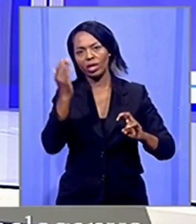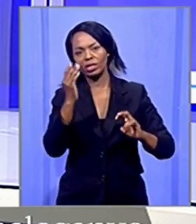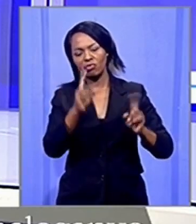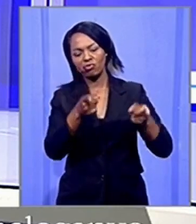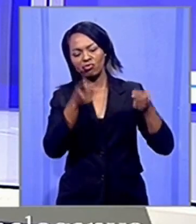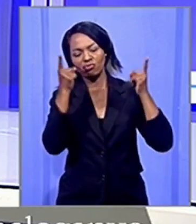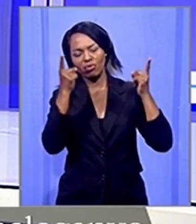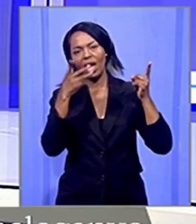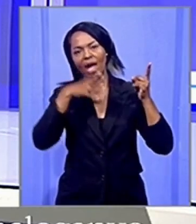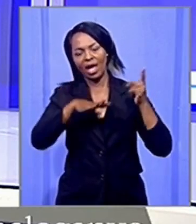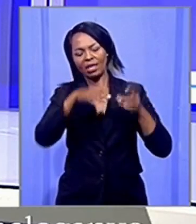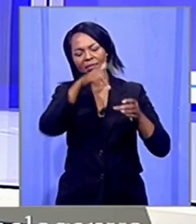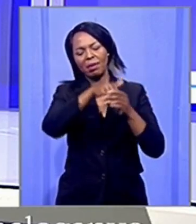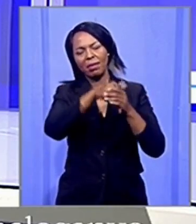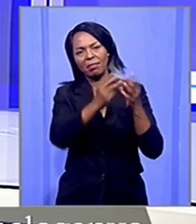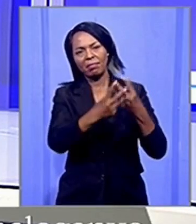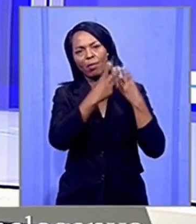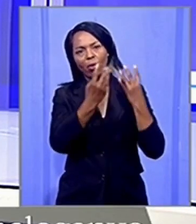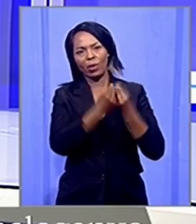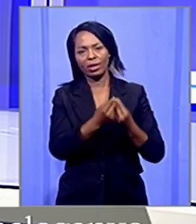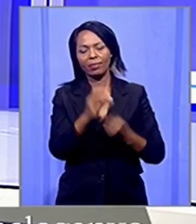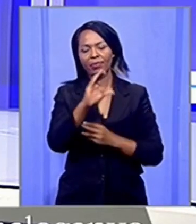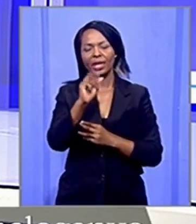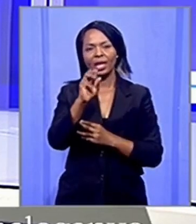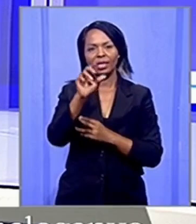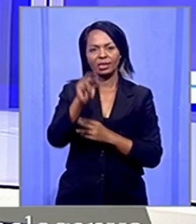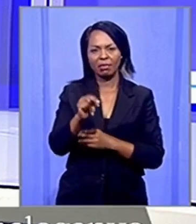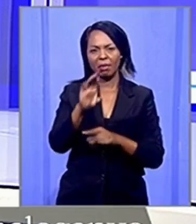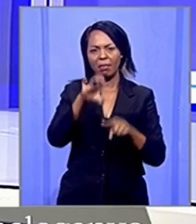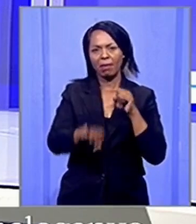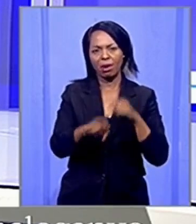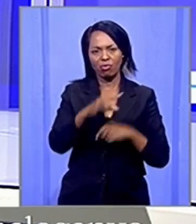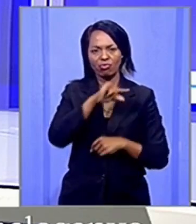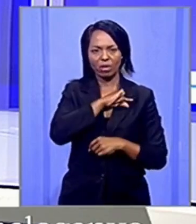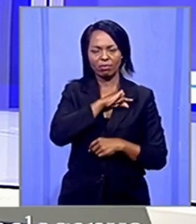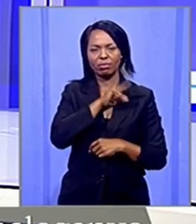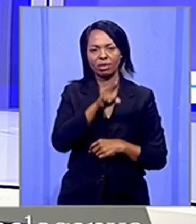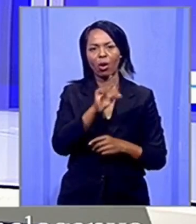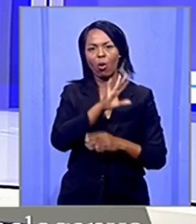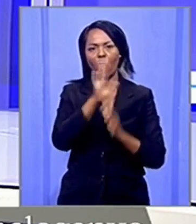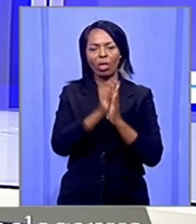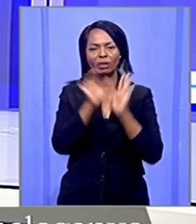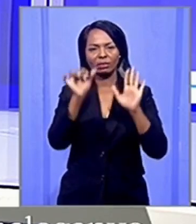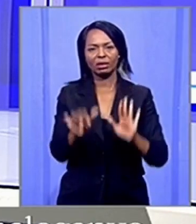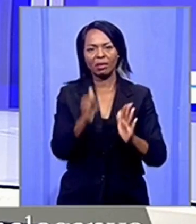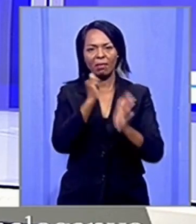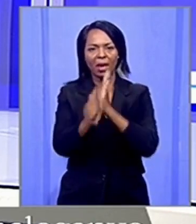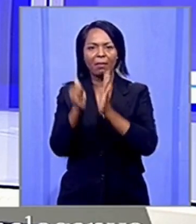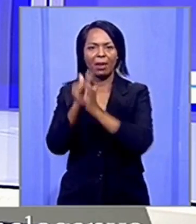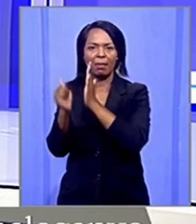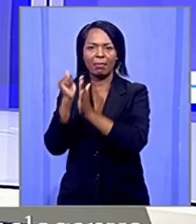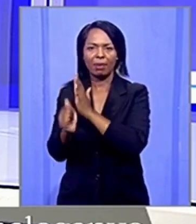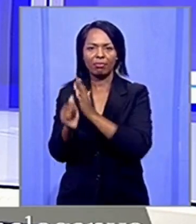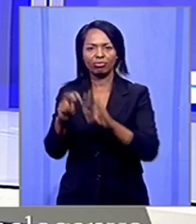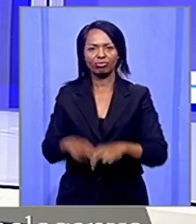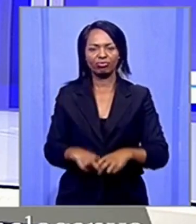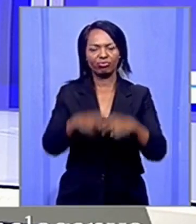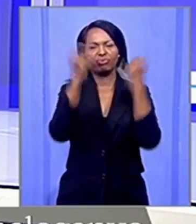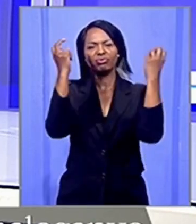Moatlhodi Kazim Musa o re botse taelo e moraga go bona Mkhwanazi molato mo ditatofatsong di le 6 tsa polao, petelelo,